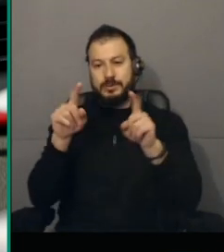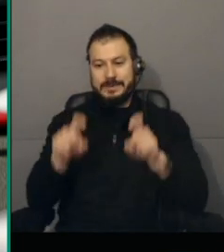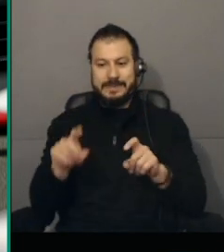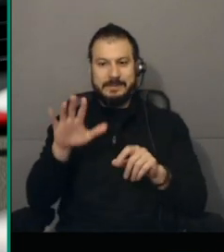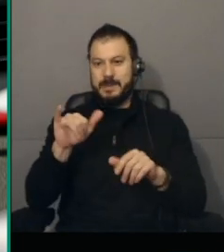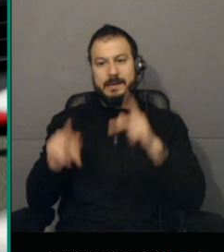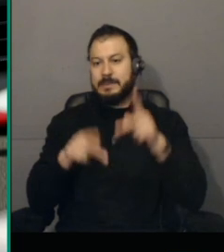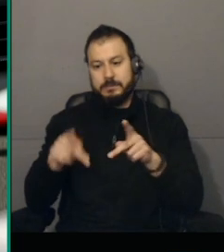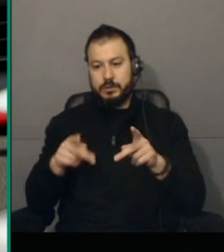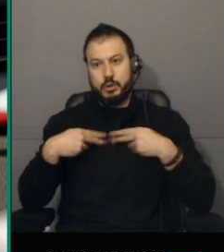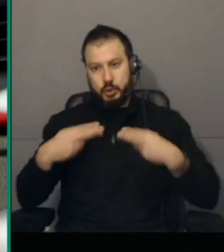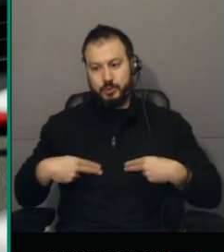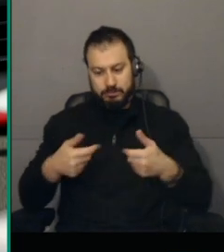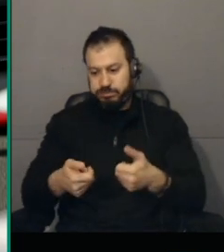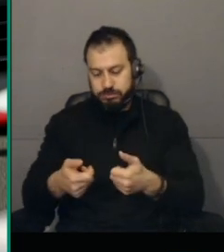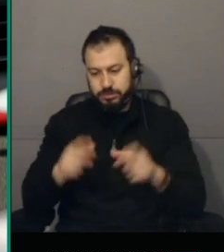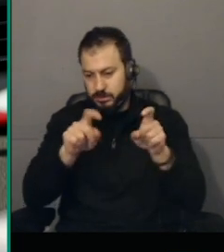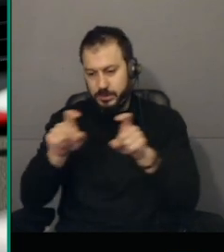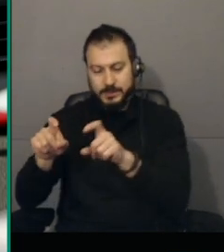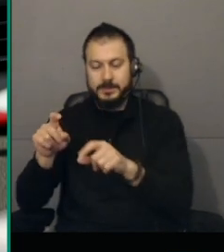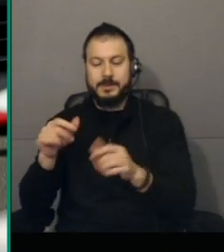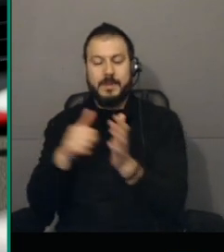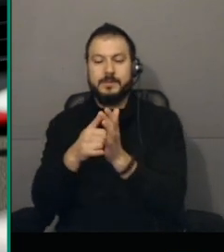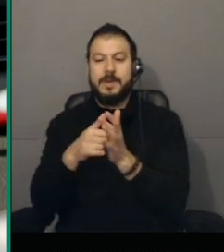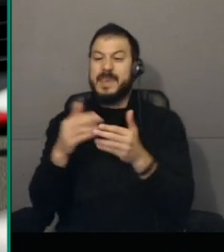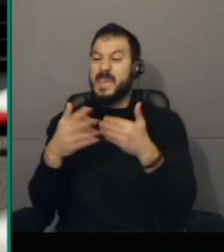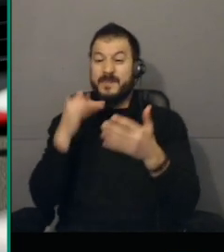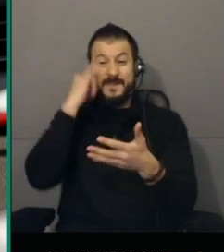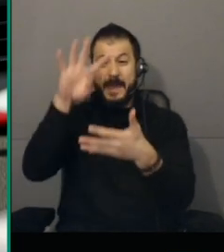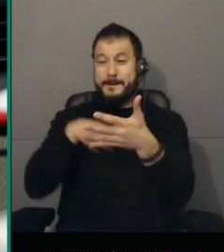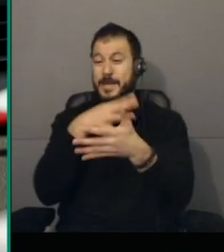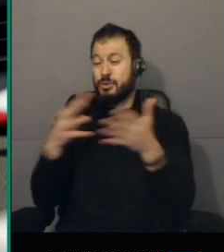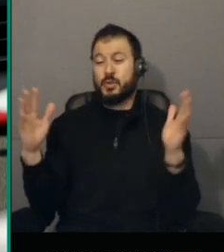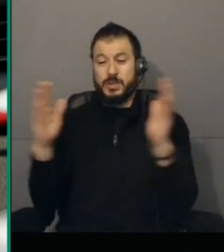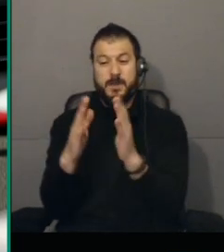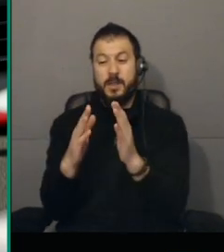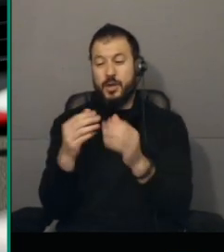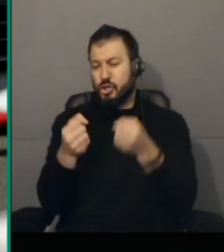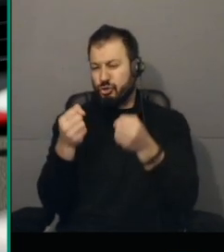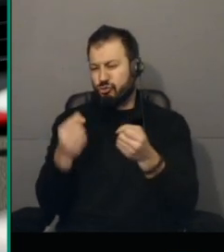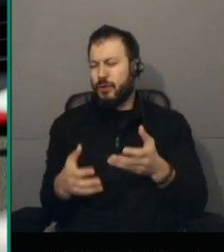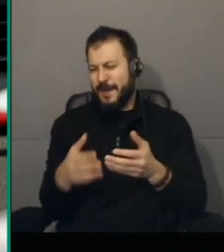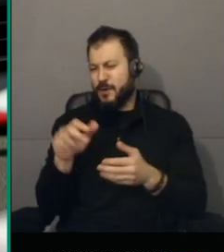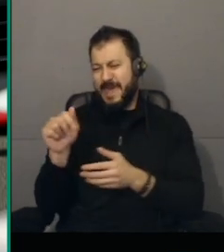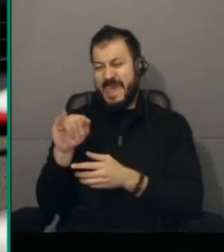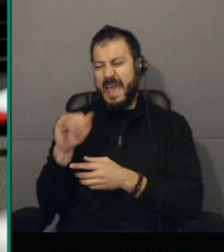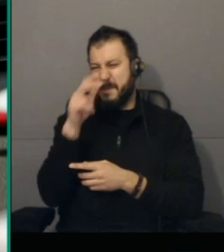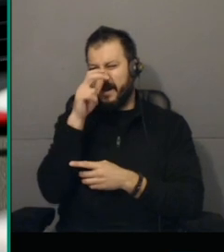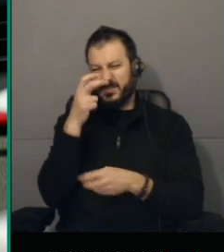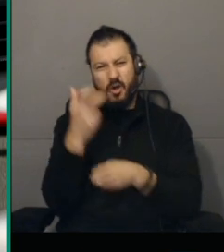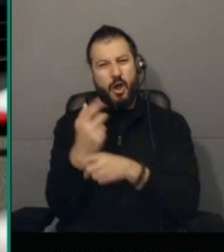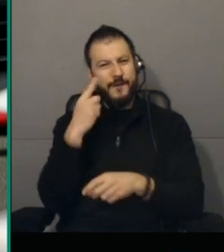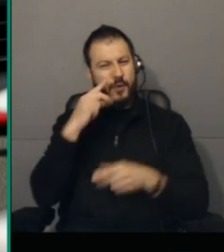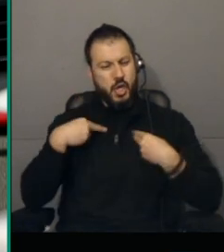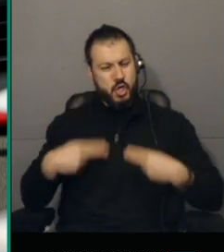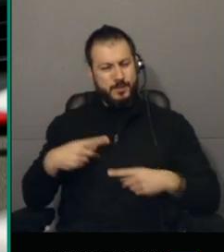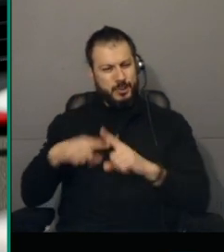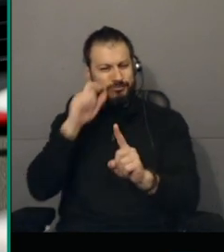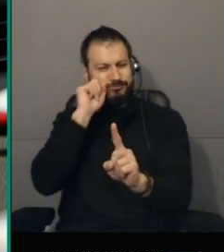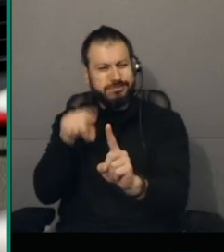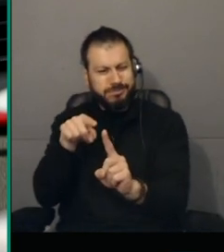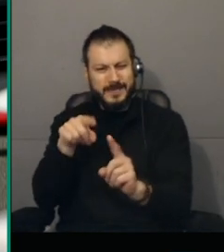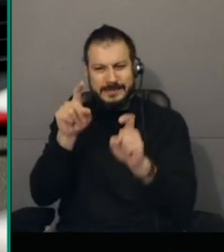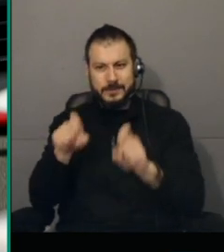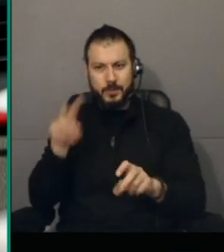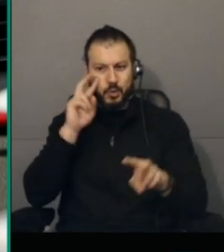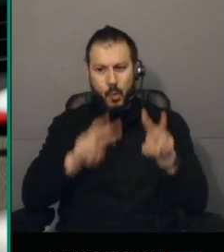manually. Even if the matrix were smaller, driving AI bugs are difficult to detect with the human eye. Testers